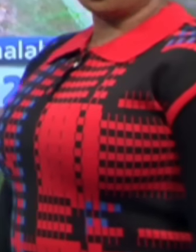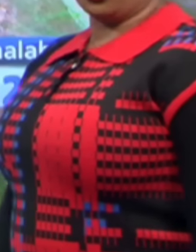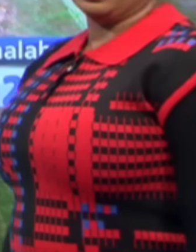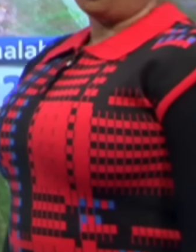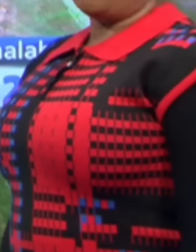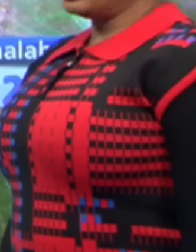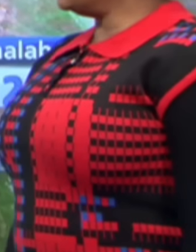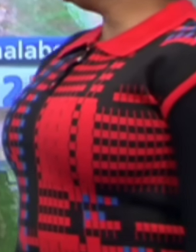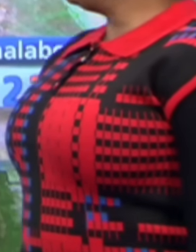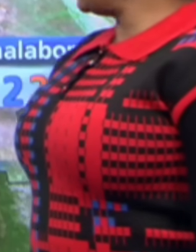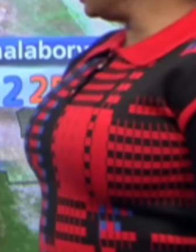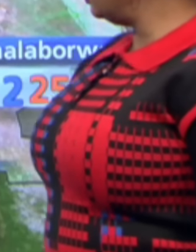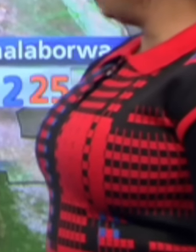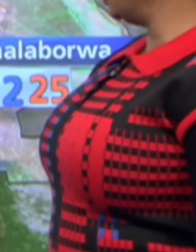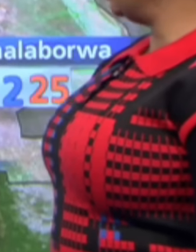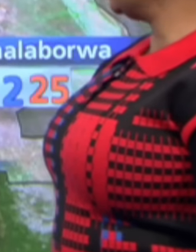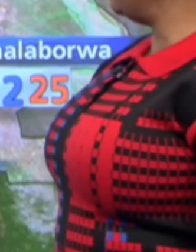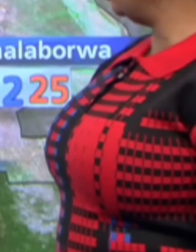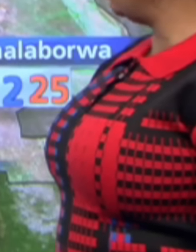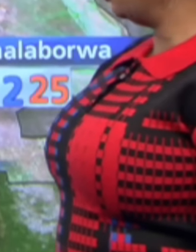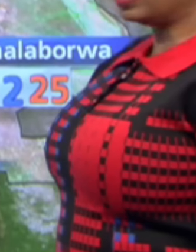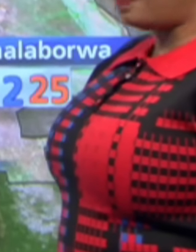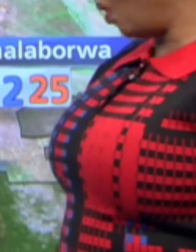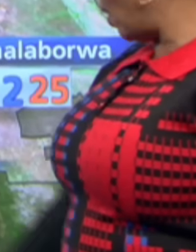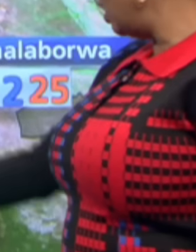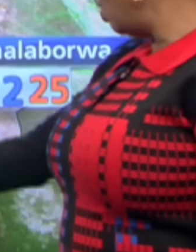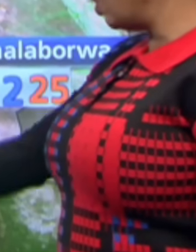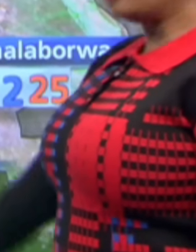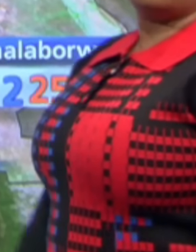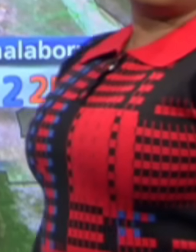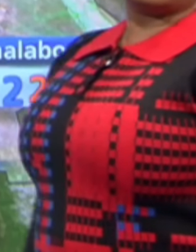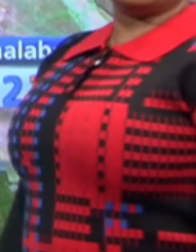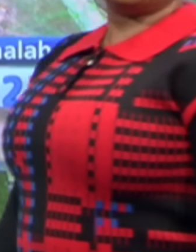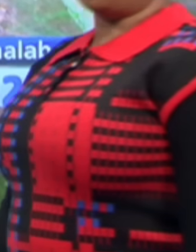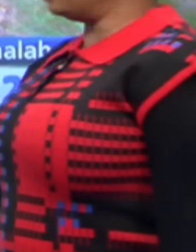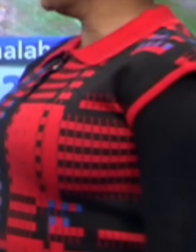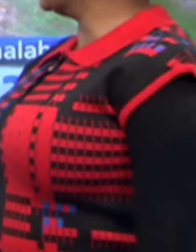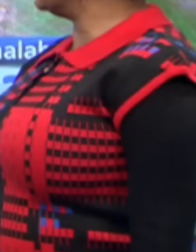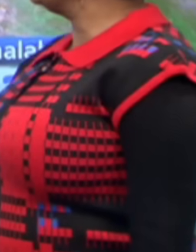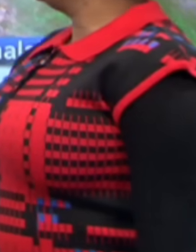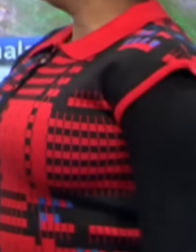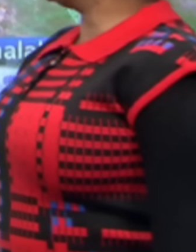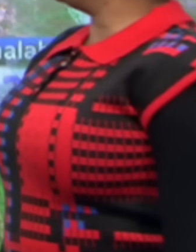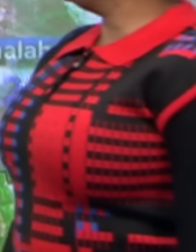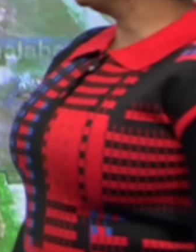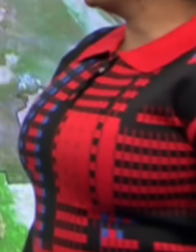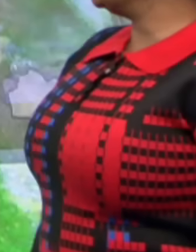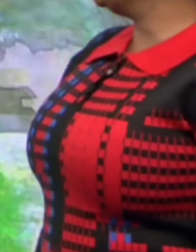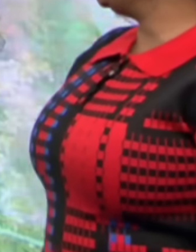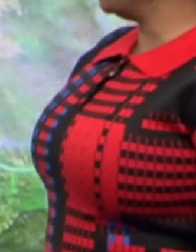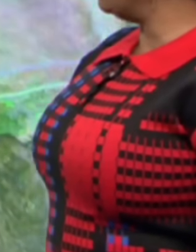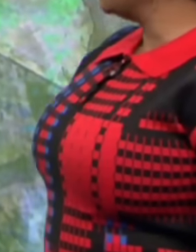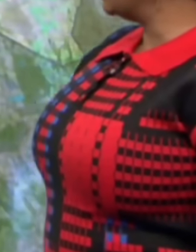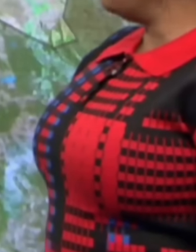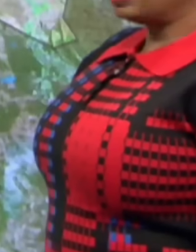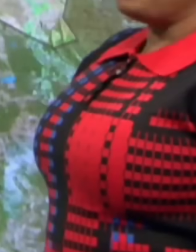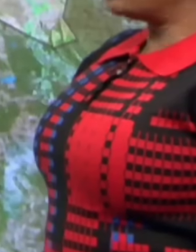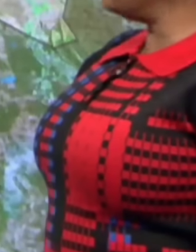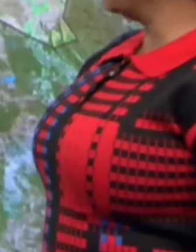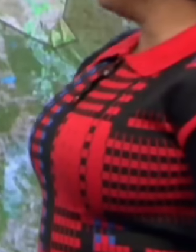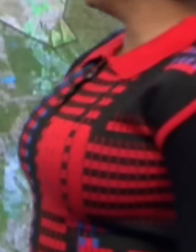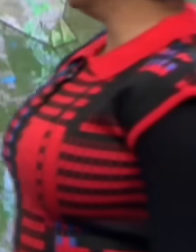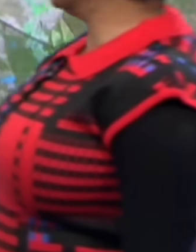ga Sekhukhune go bonagala diphagane le gona ga Mashabela le wena o leng ka Phokwane go tla be go ruthetše le gona motshegare go tla be go ntše go ruthetše jwalo re